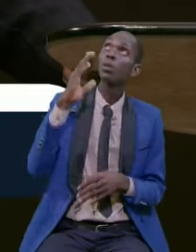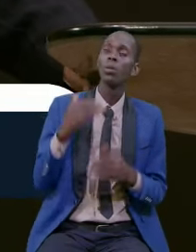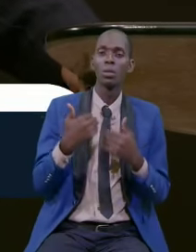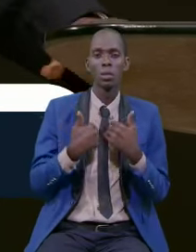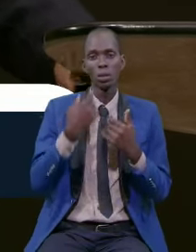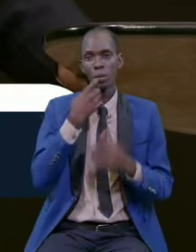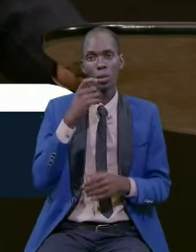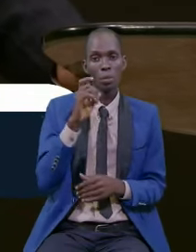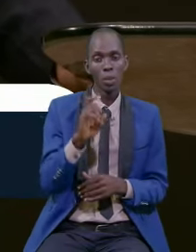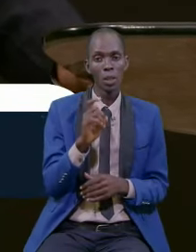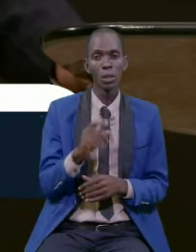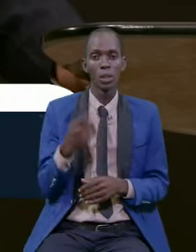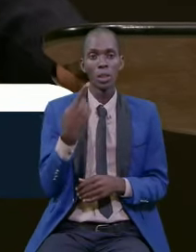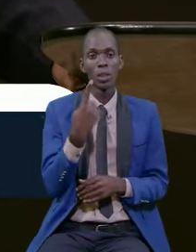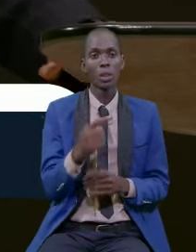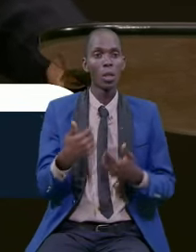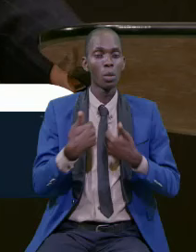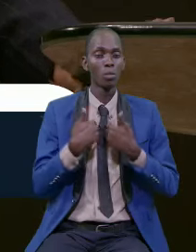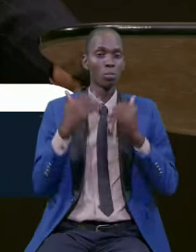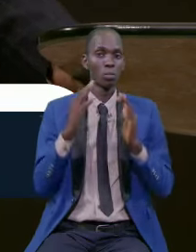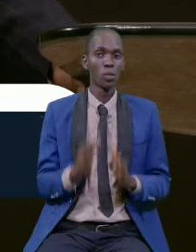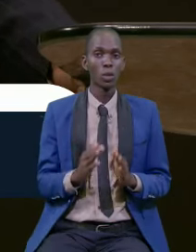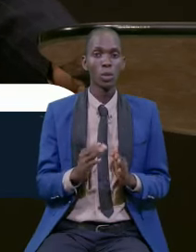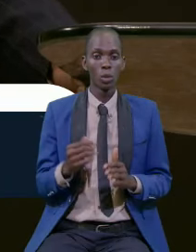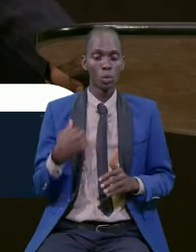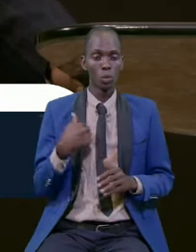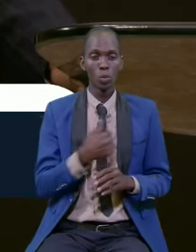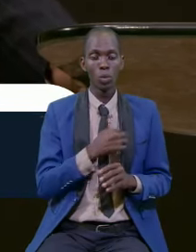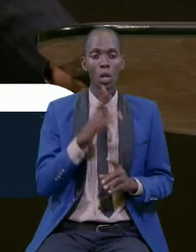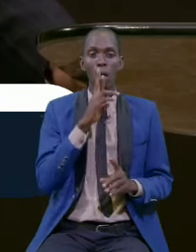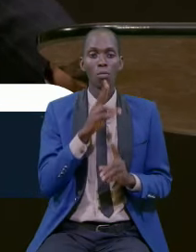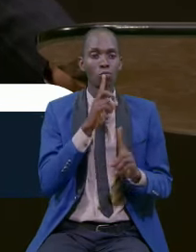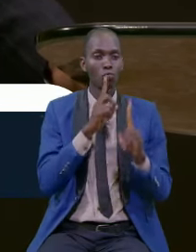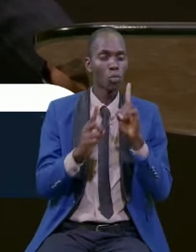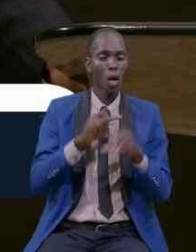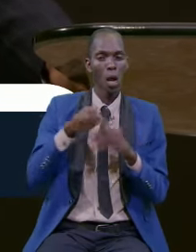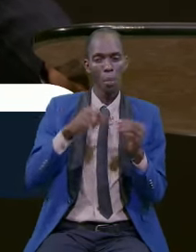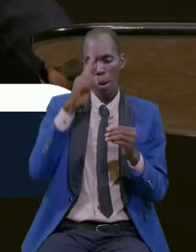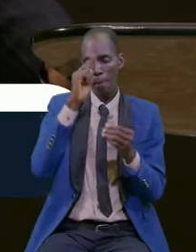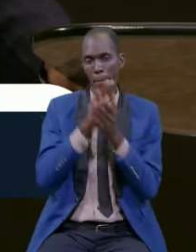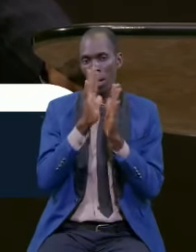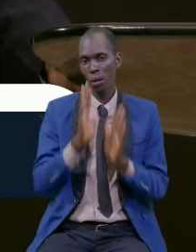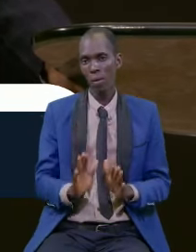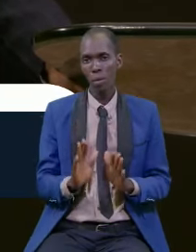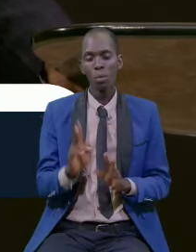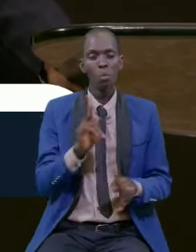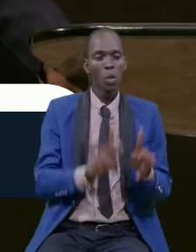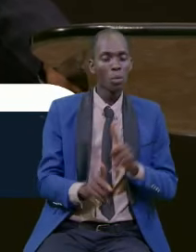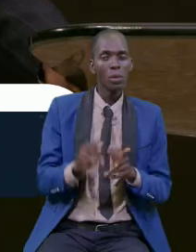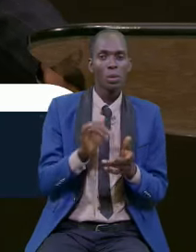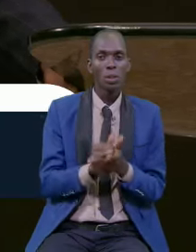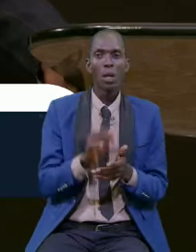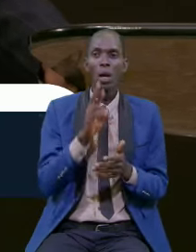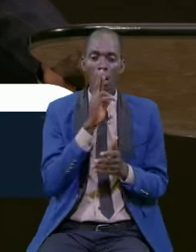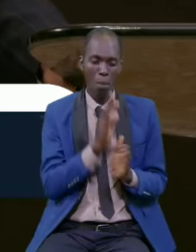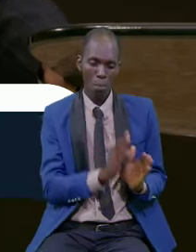The possessors, we're talking about believers today. We're talking about people who have come to know the Lord and